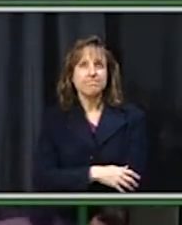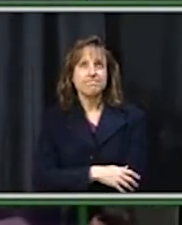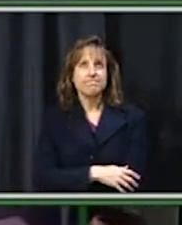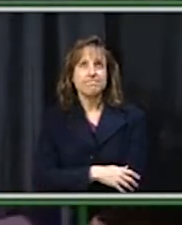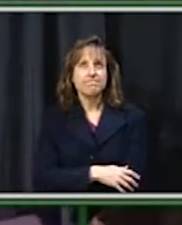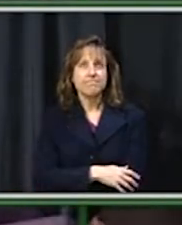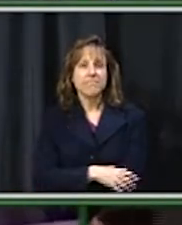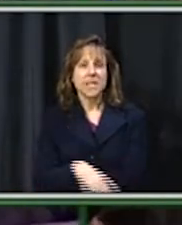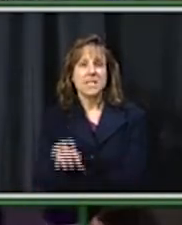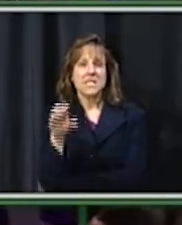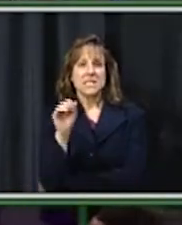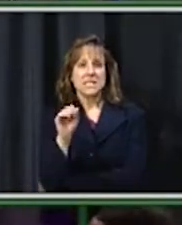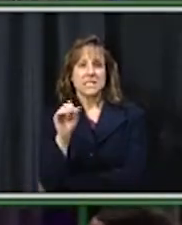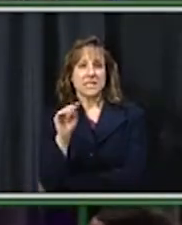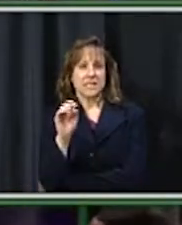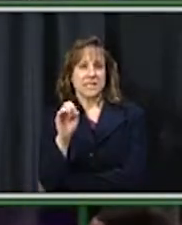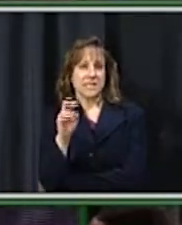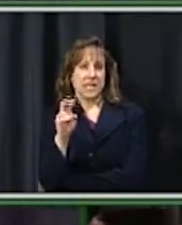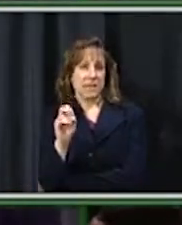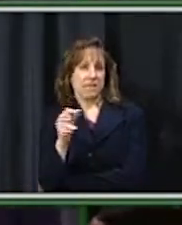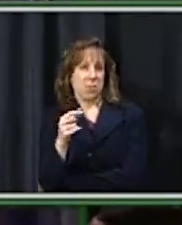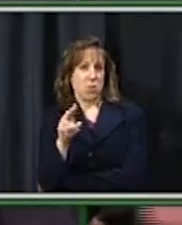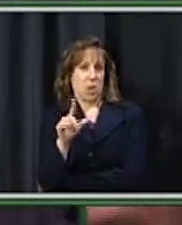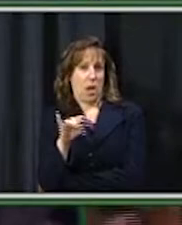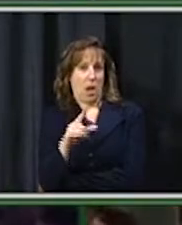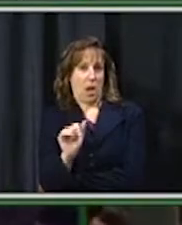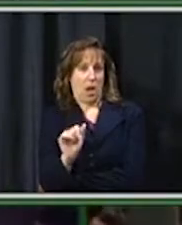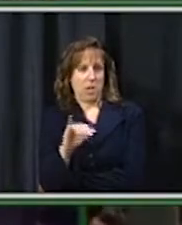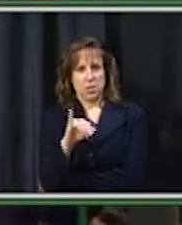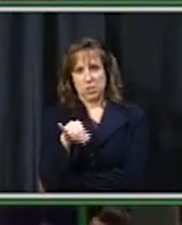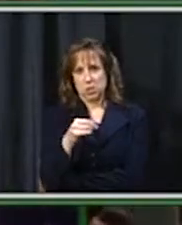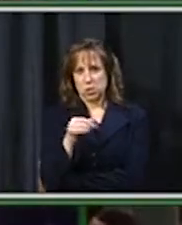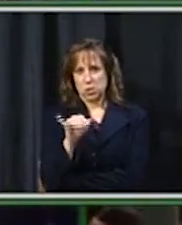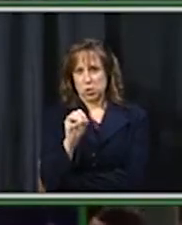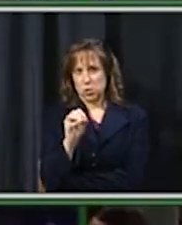Steve Kulaga. John Paul Achaw.